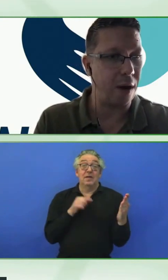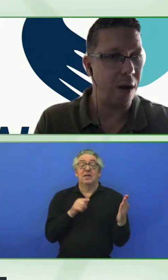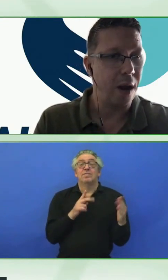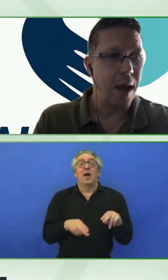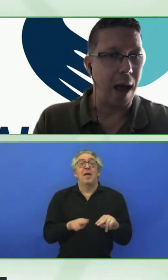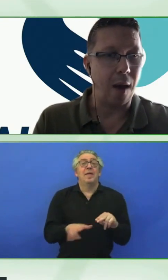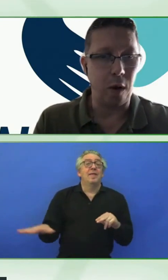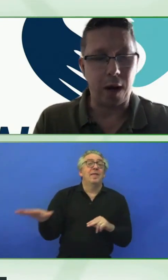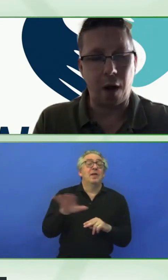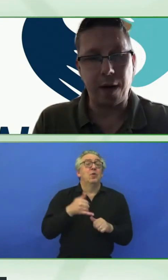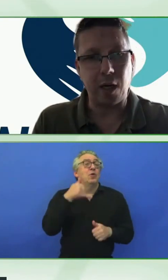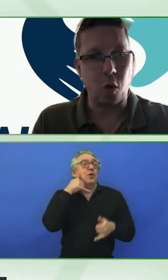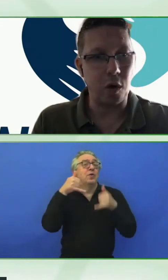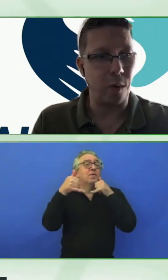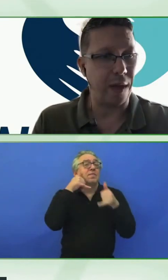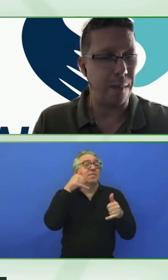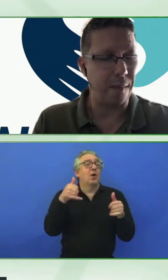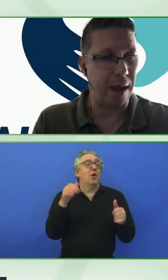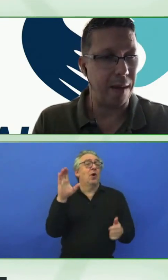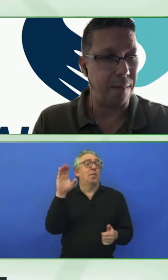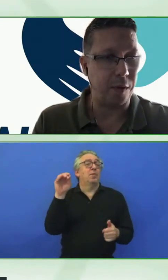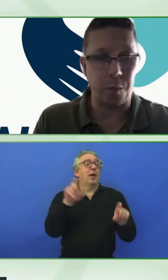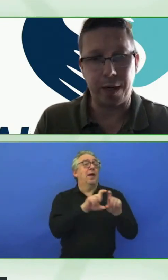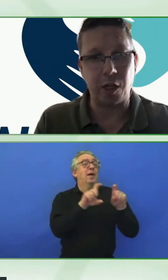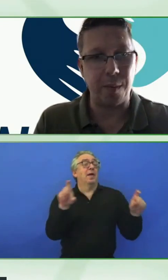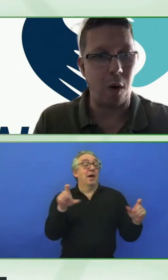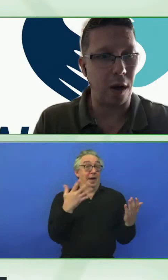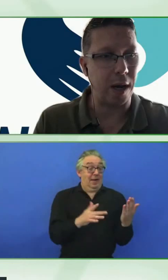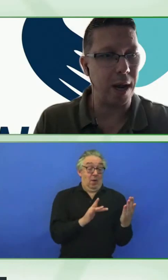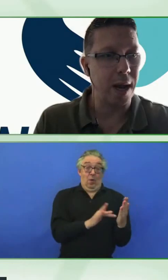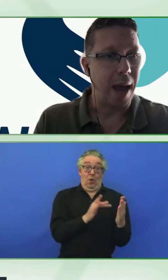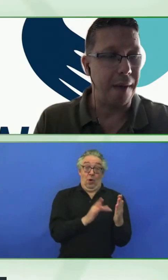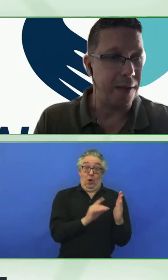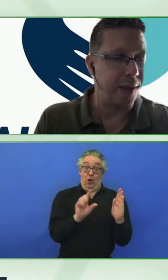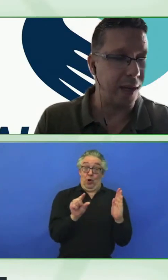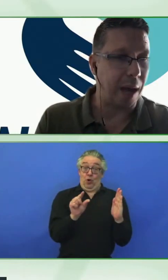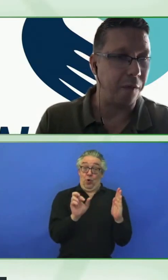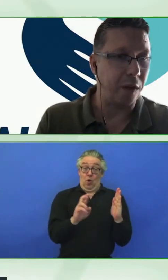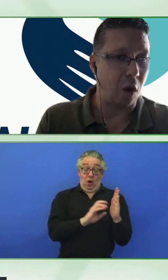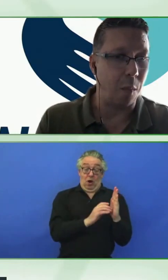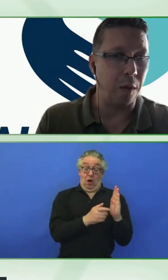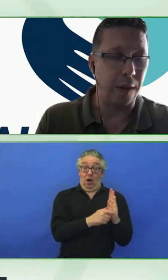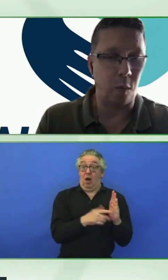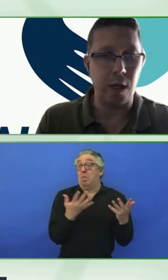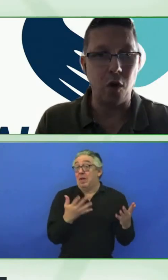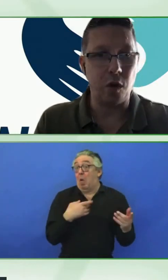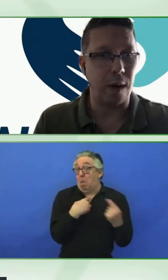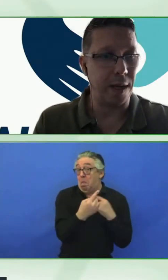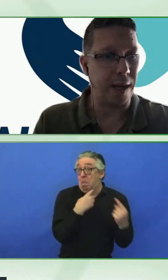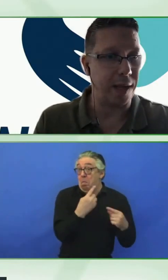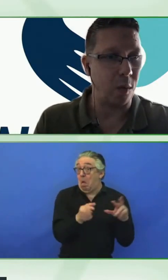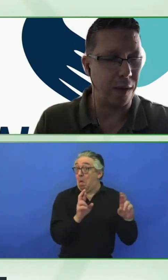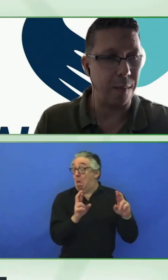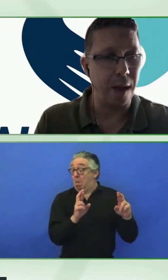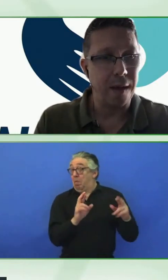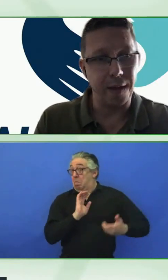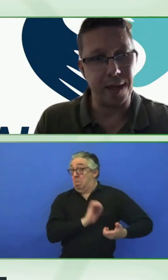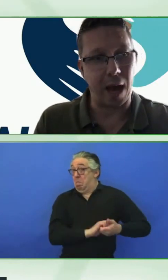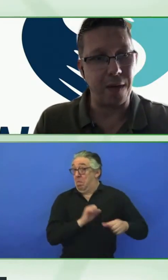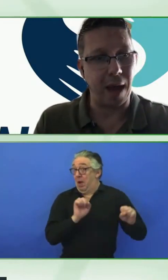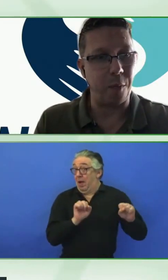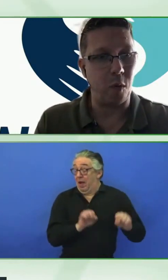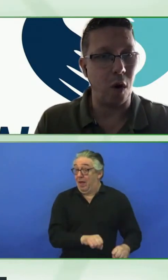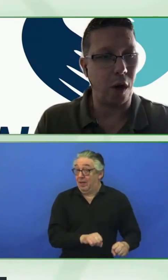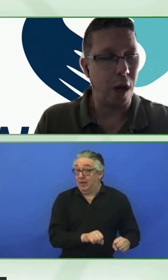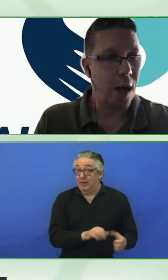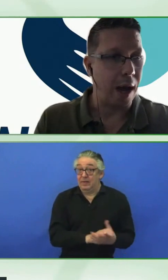telecoms carrier. We are currently in talks with them to potentially partner, and this is the type of example that we use when discussing with them. This is